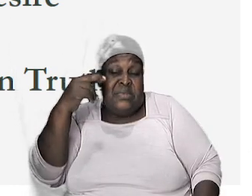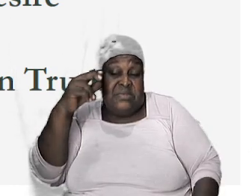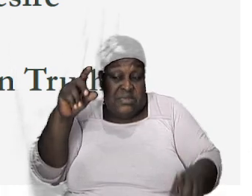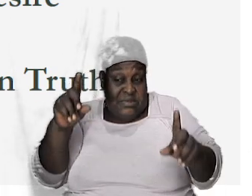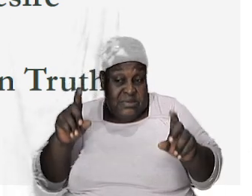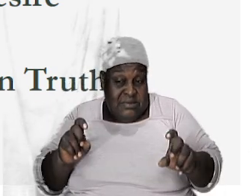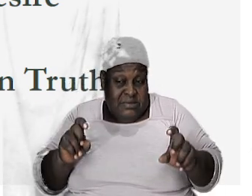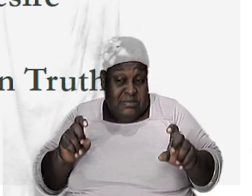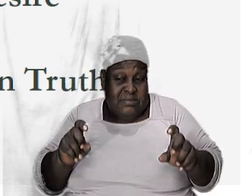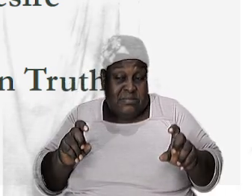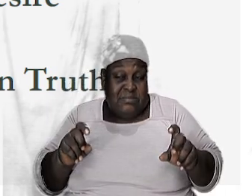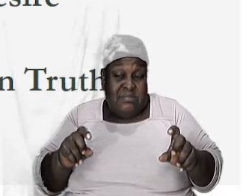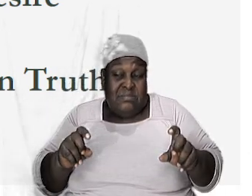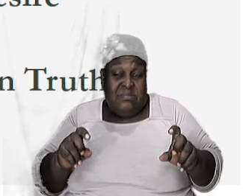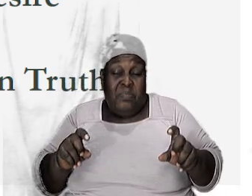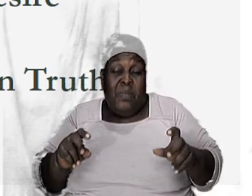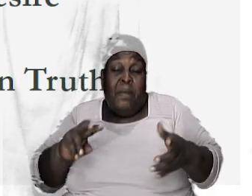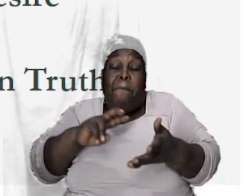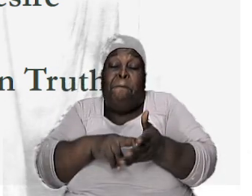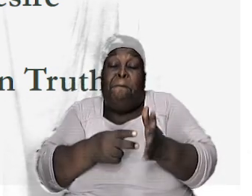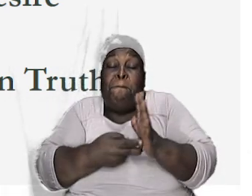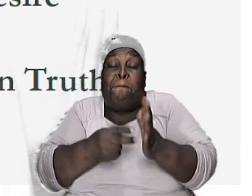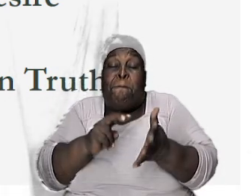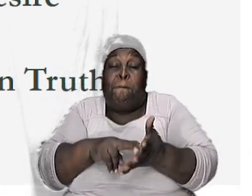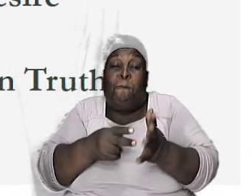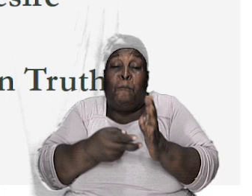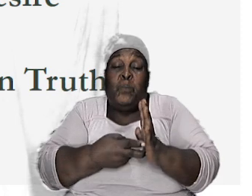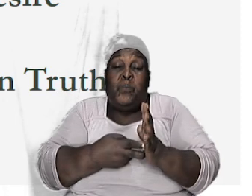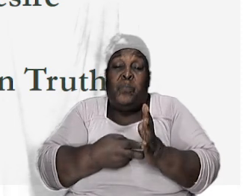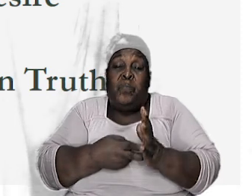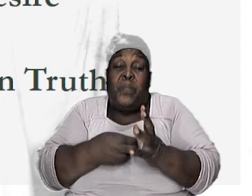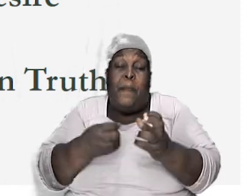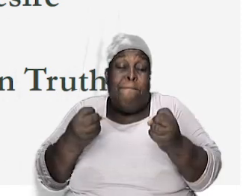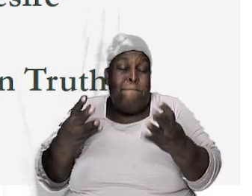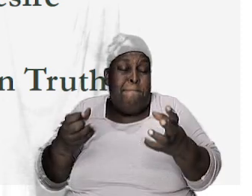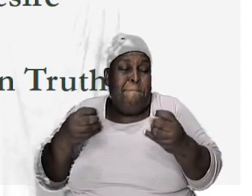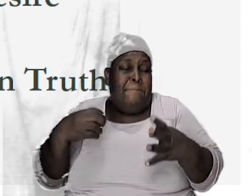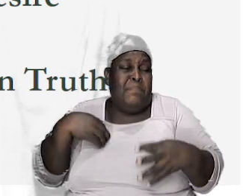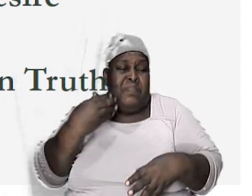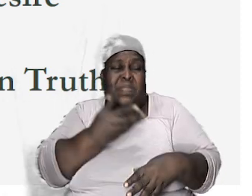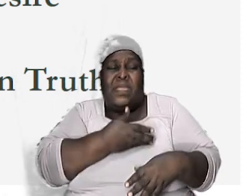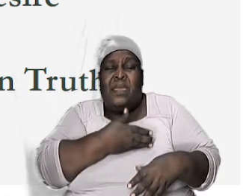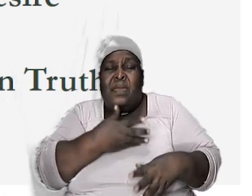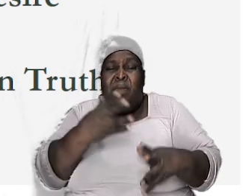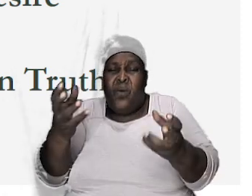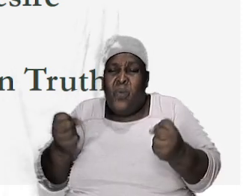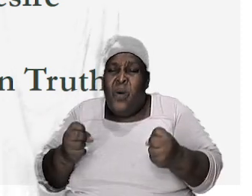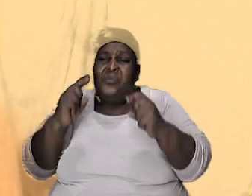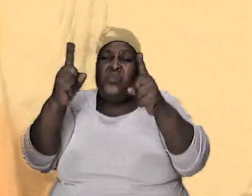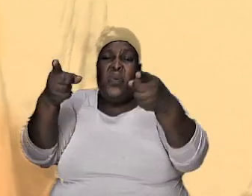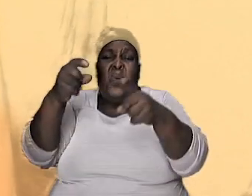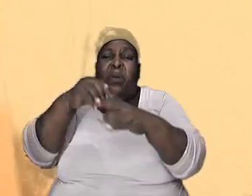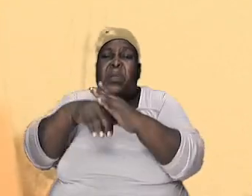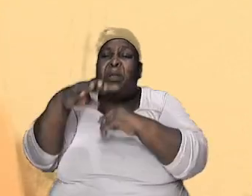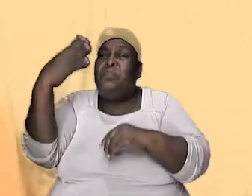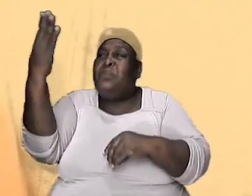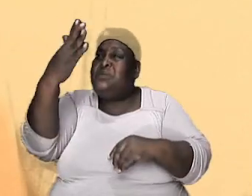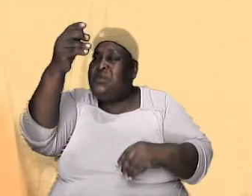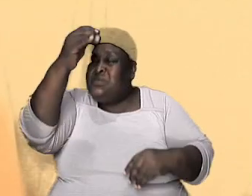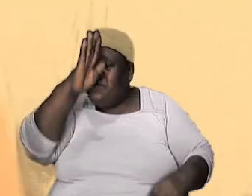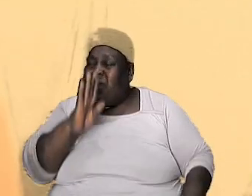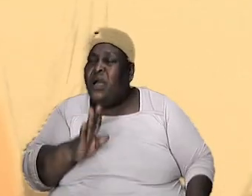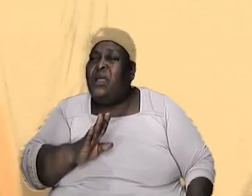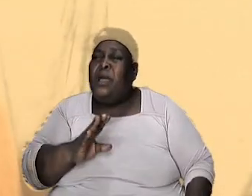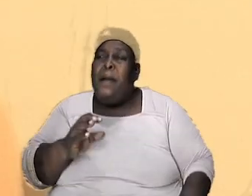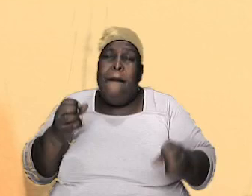needed. It means that a lot of us want to get into the presence of Almighty God.